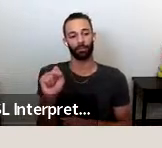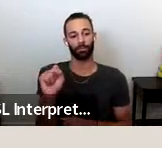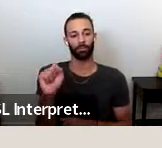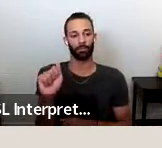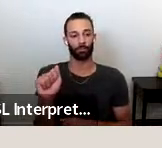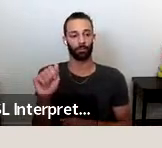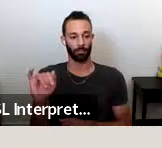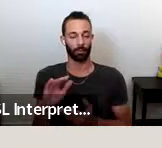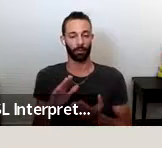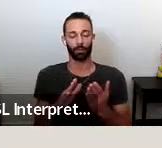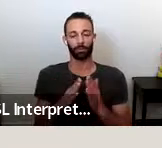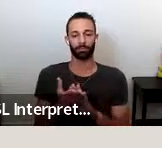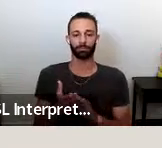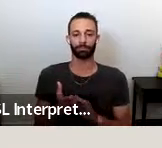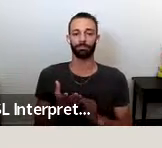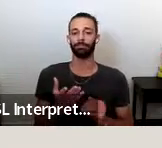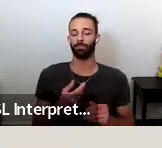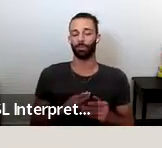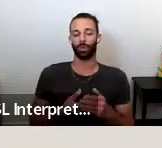2024.